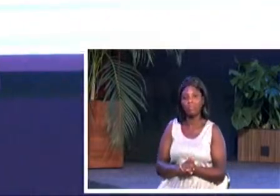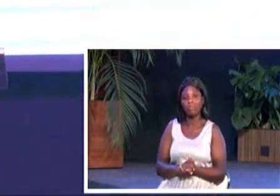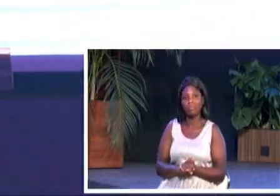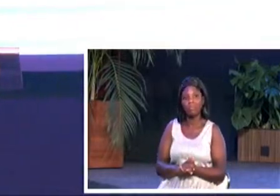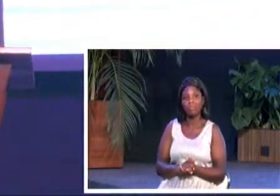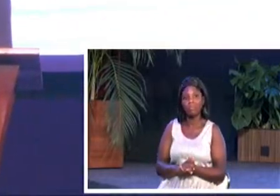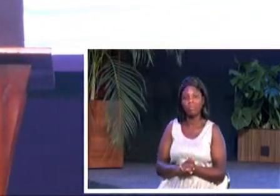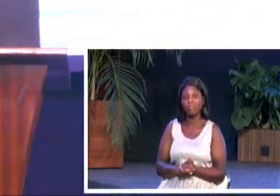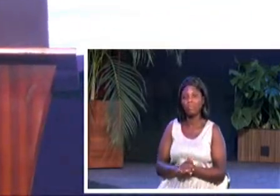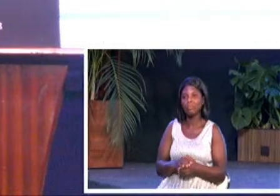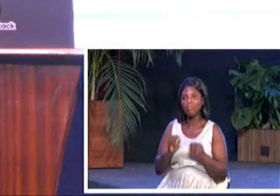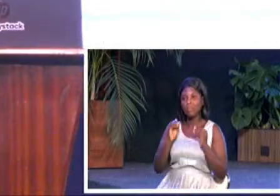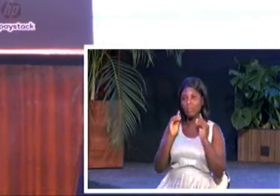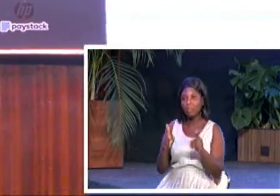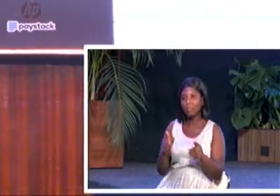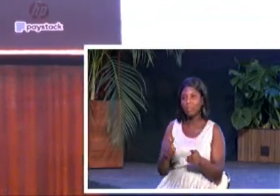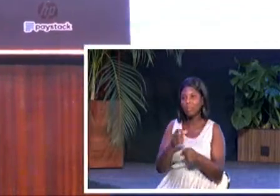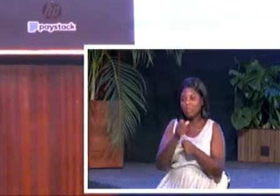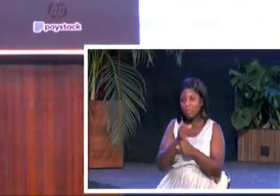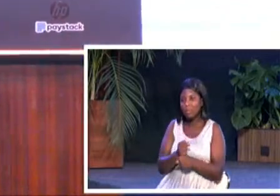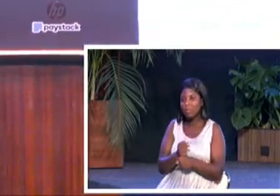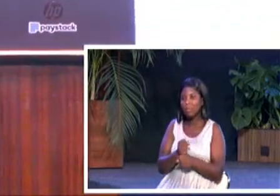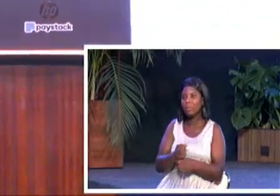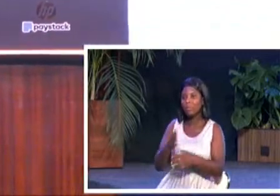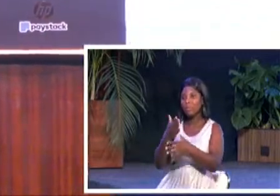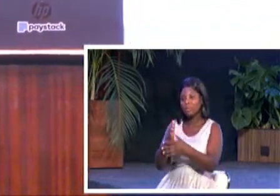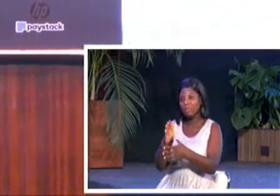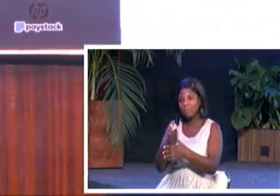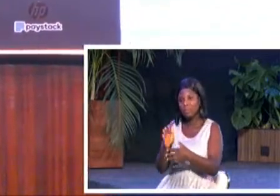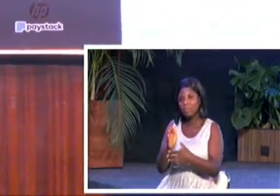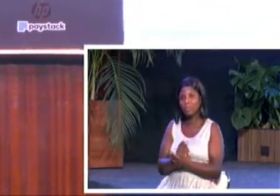getting the opportunity to share industry insight. And usually,